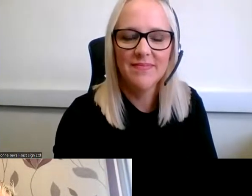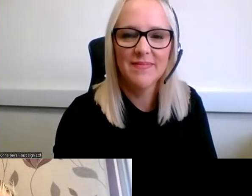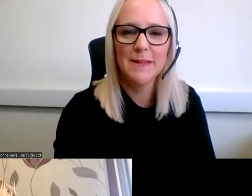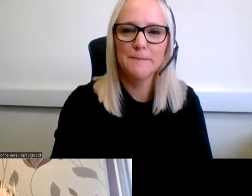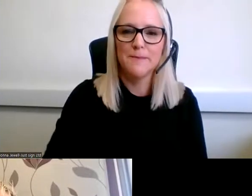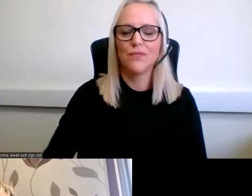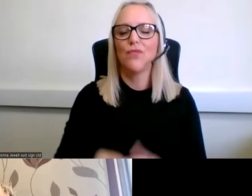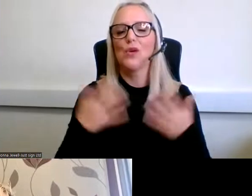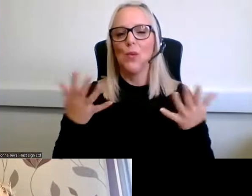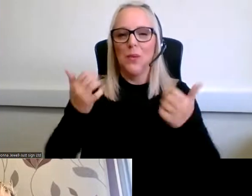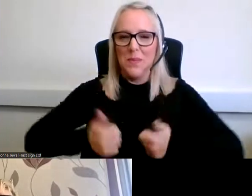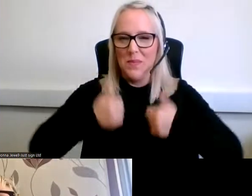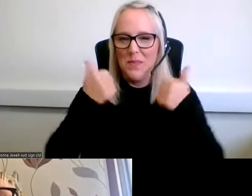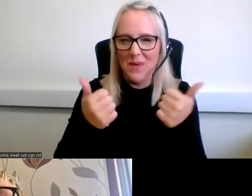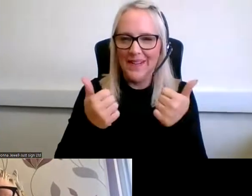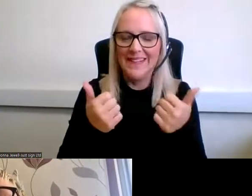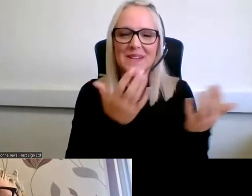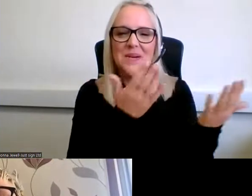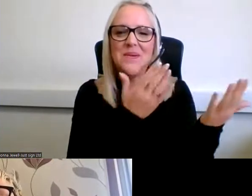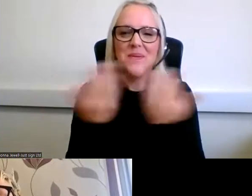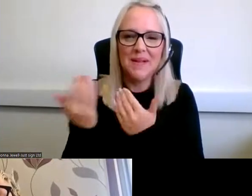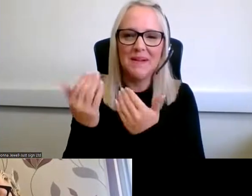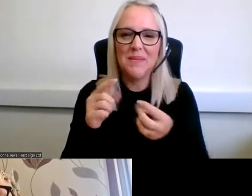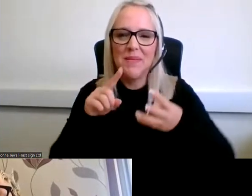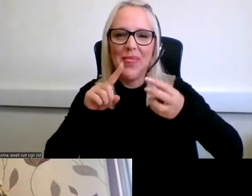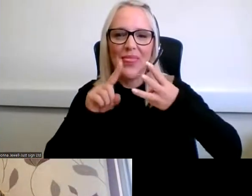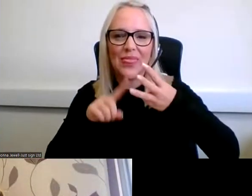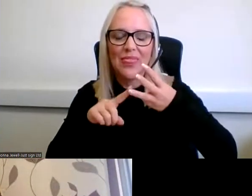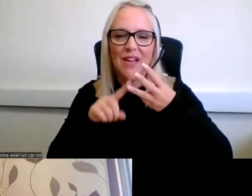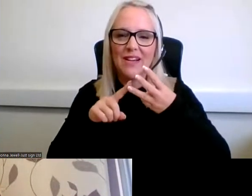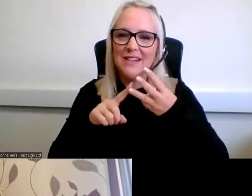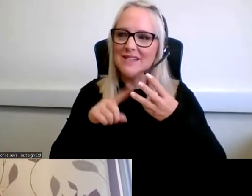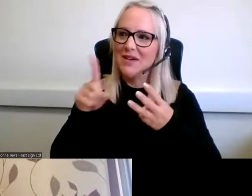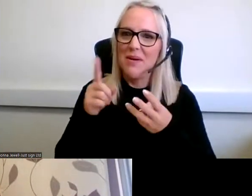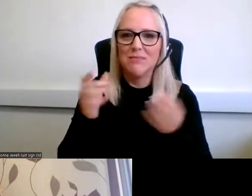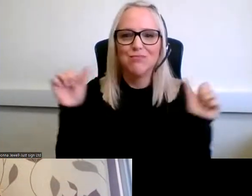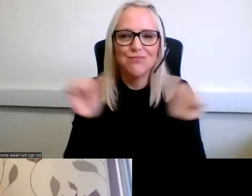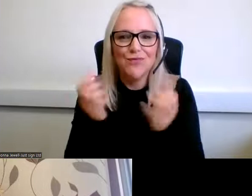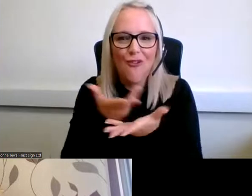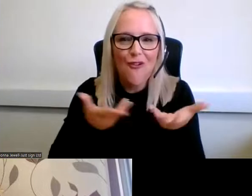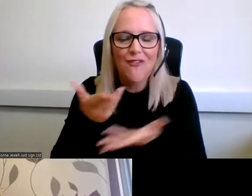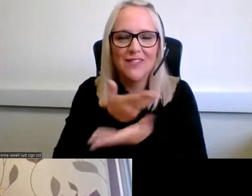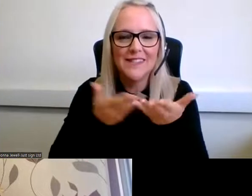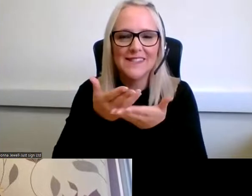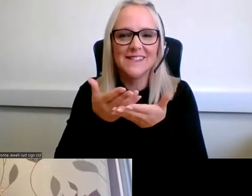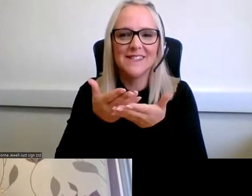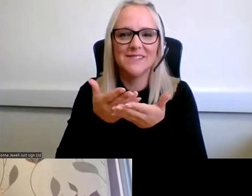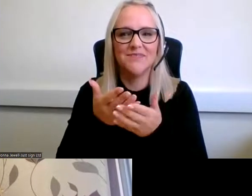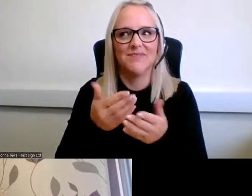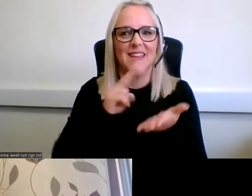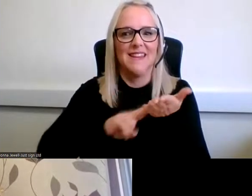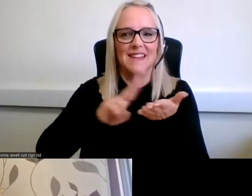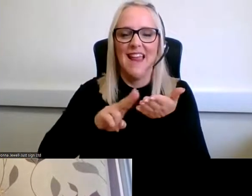So, good morning, everybody, and welcome to the third Make Your Mark Knowledge Share mini-conference, Natural Heritage Volunteering for